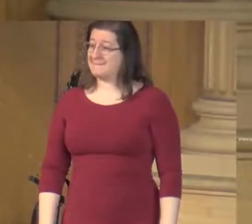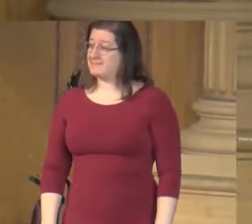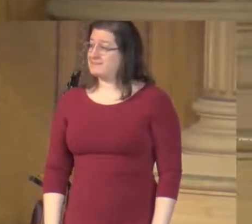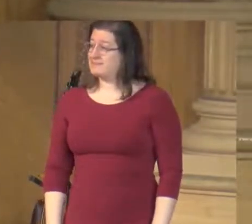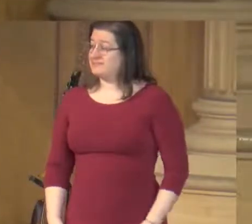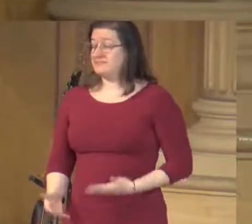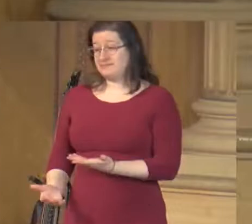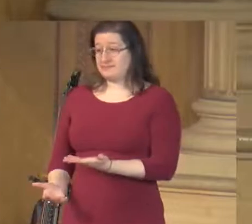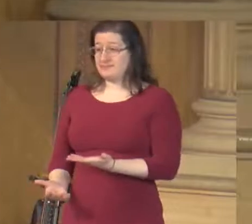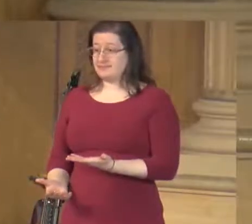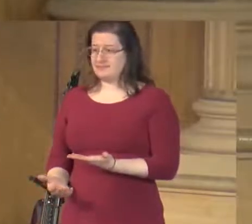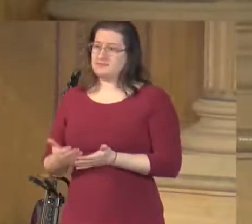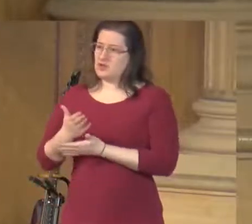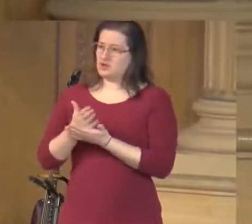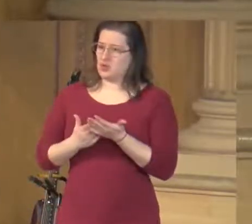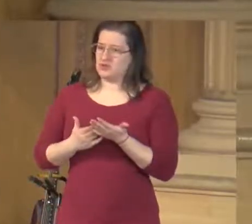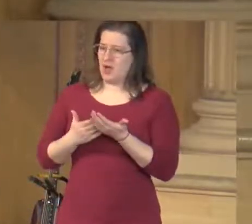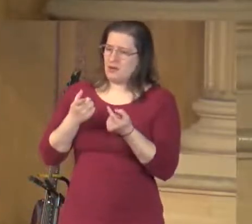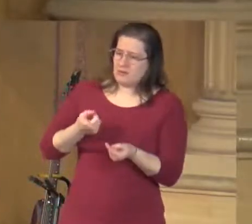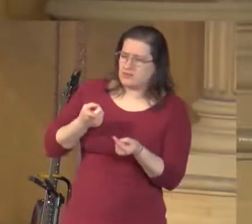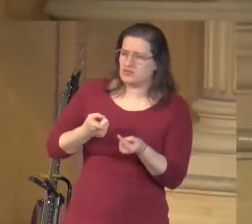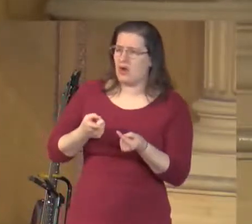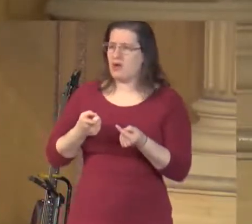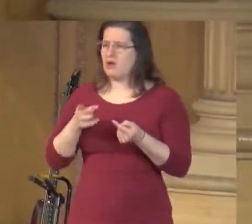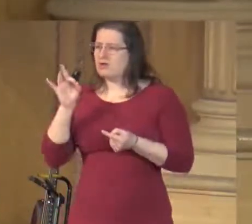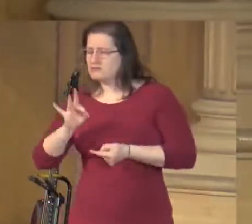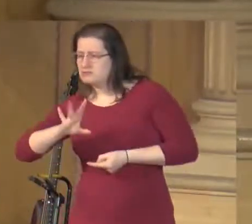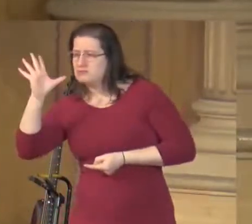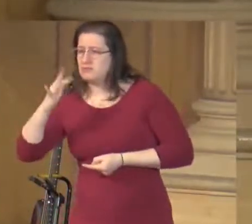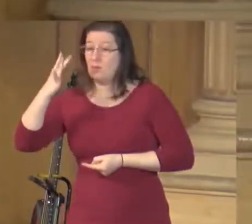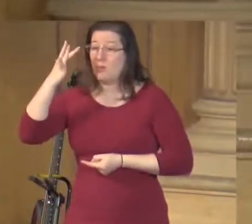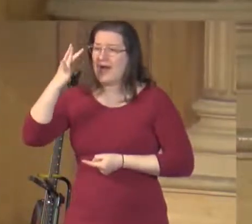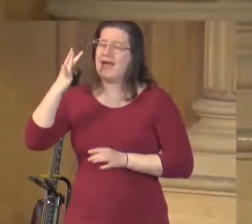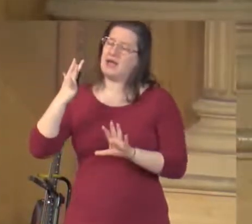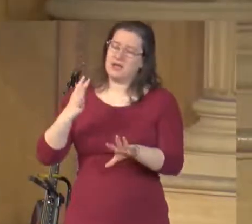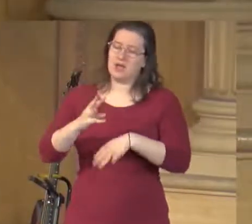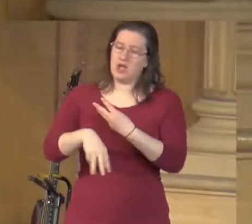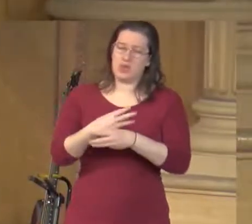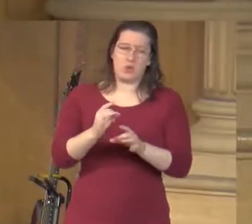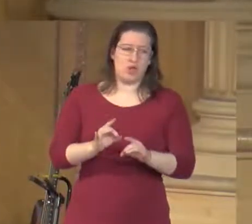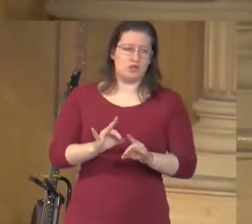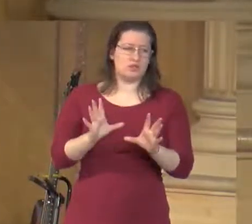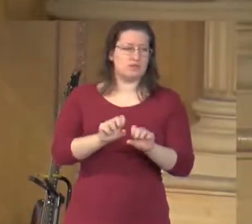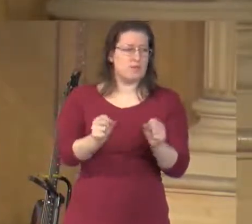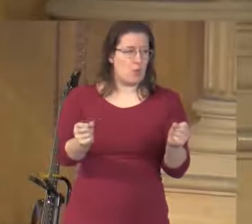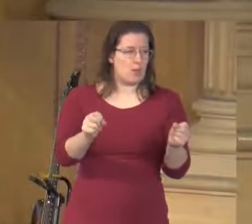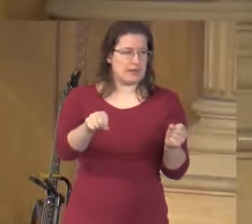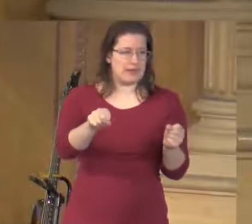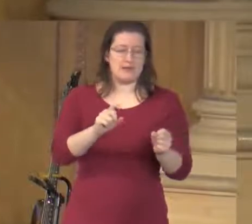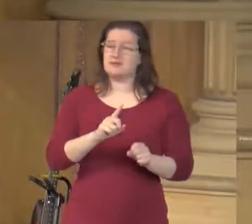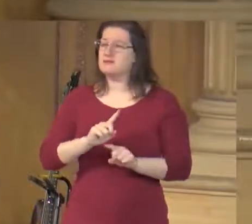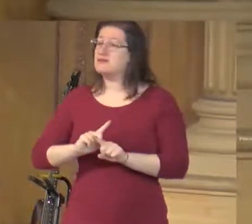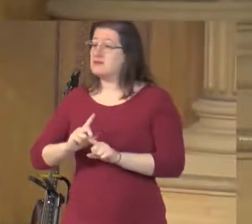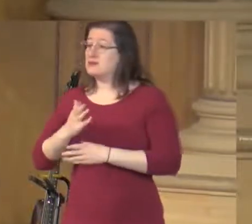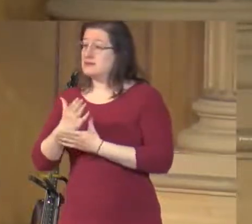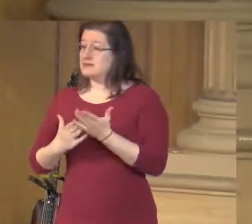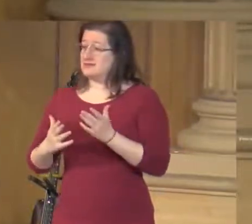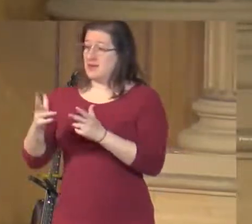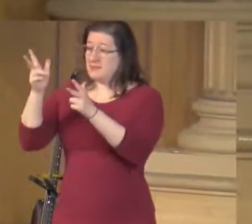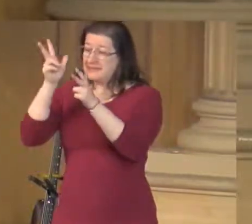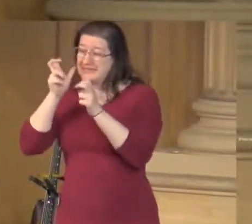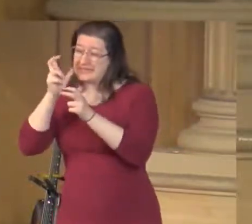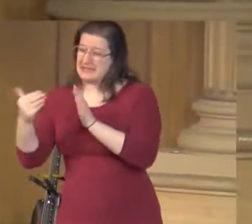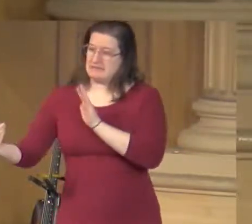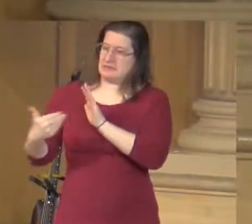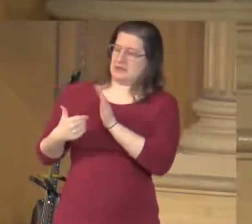And this is big. That some of the trials that we go through are because of the brokenness in the world. Some are because of real evil that's done against